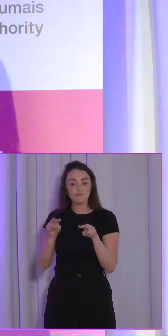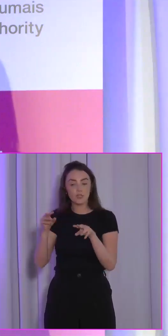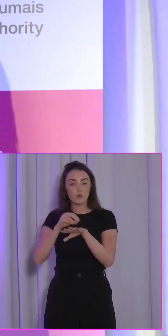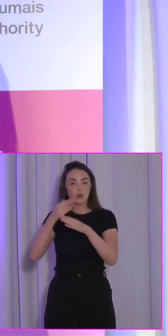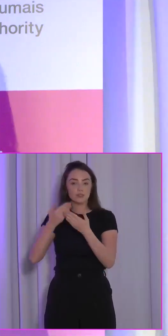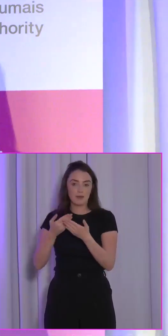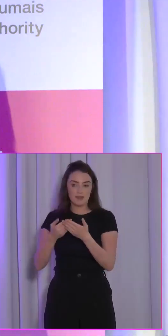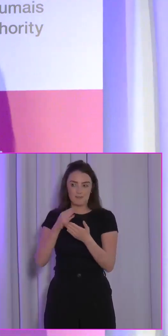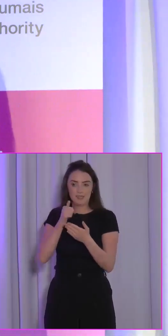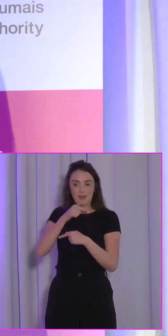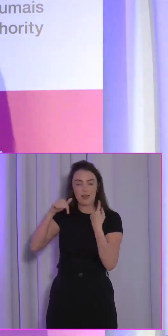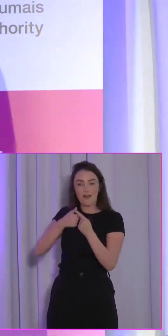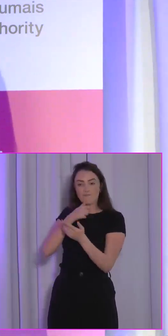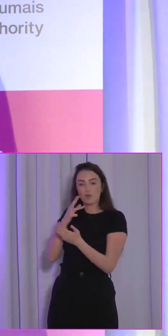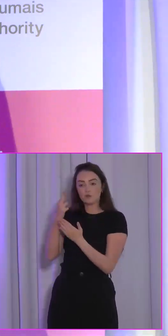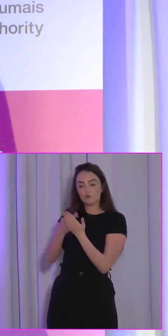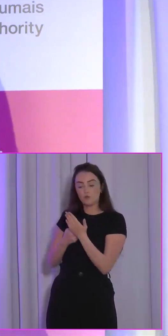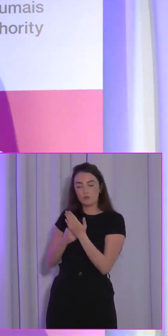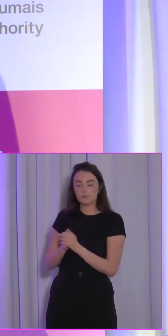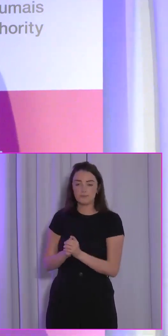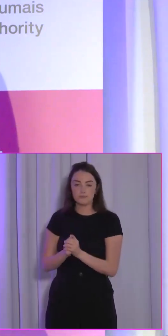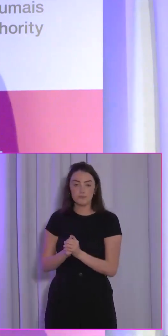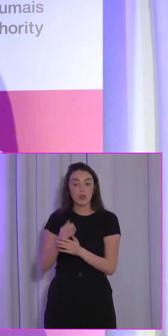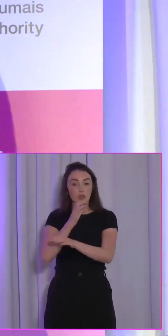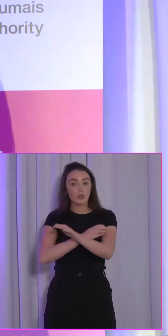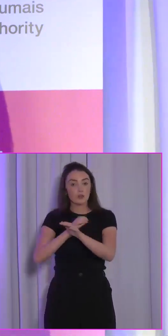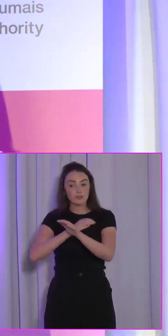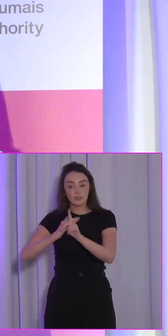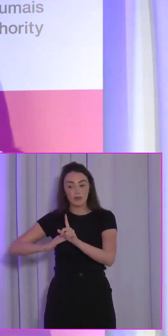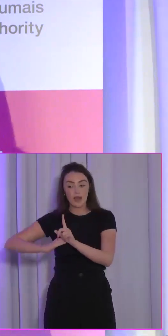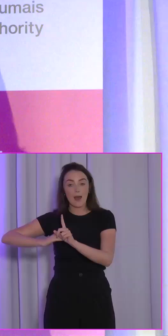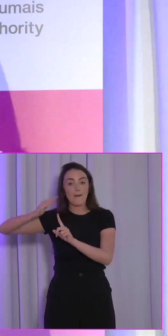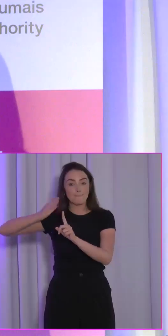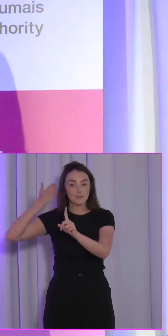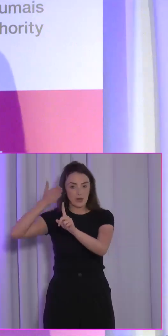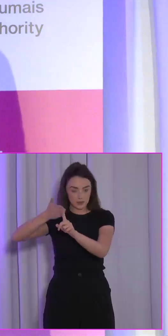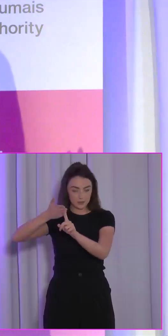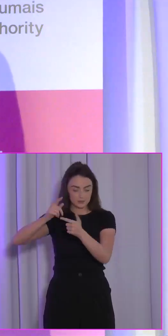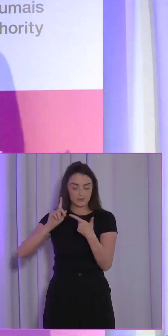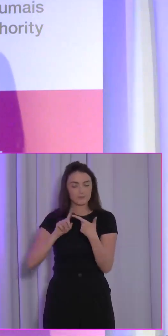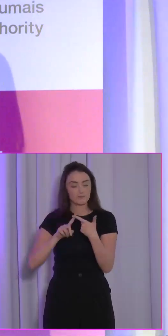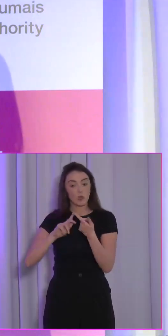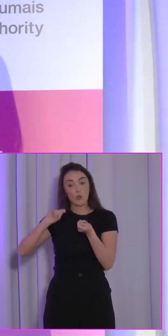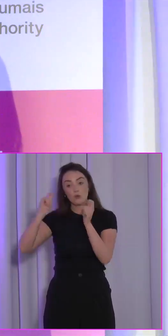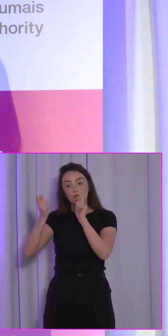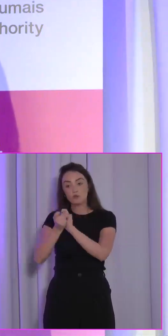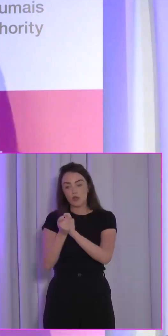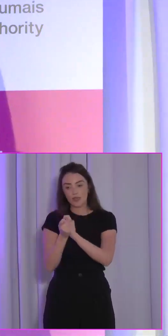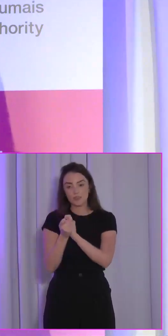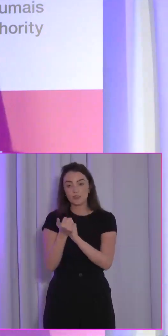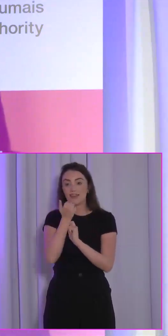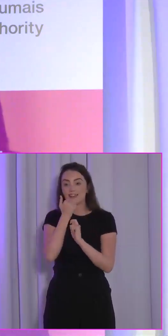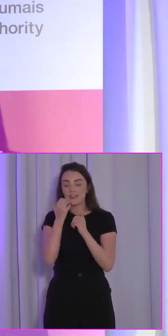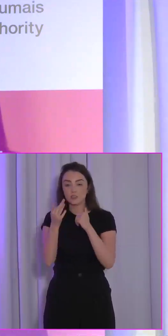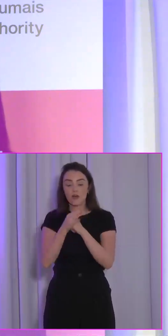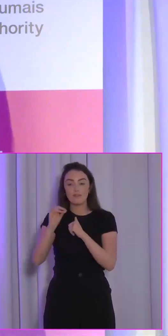of rules. We're continuing the incremental increases in the percentage targets. We've changed the calculation of